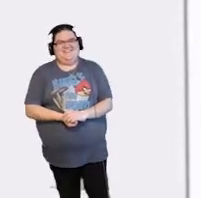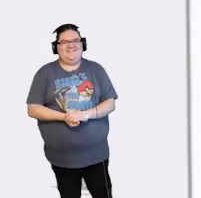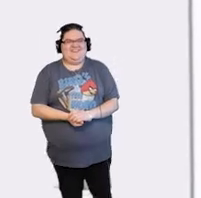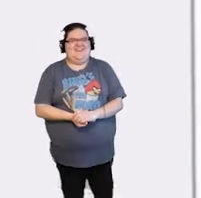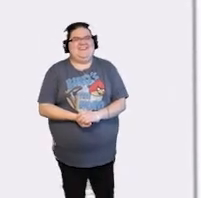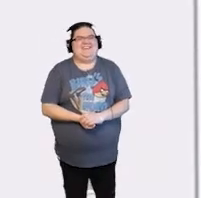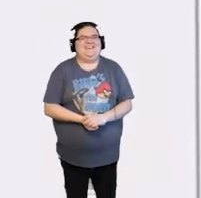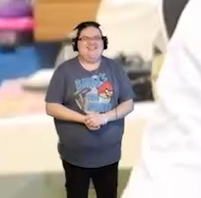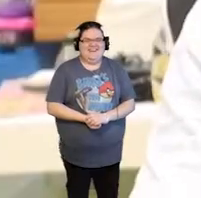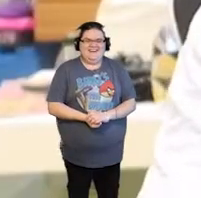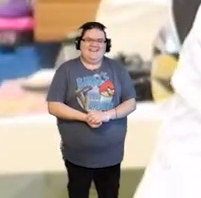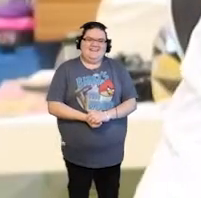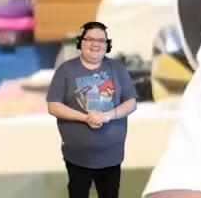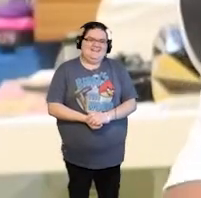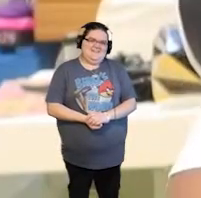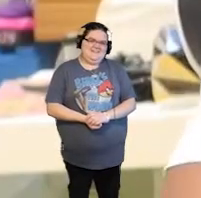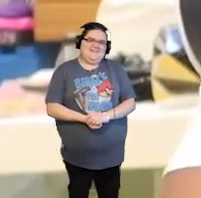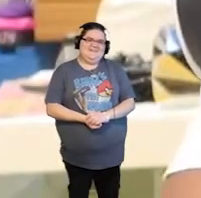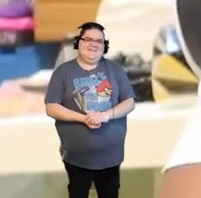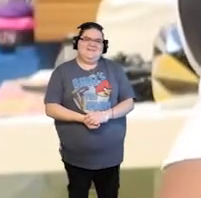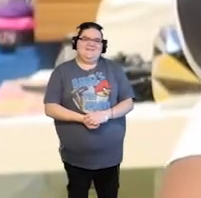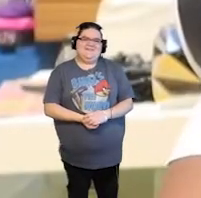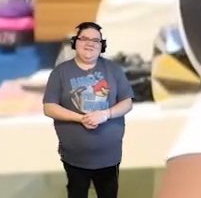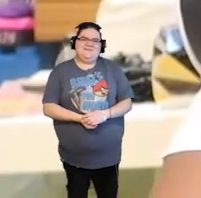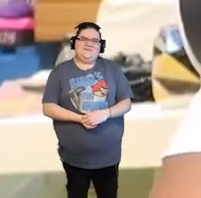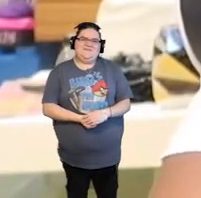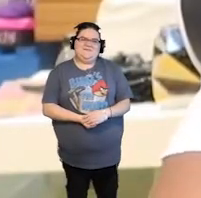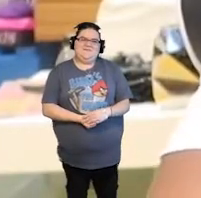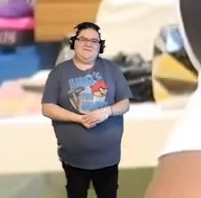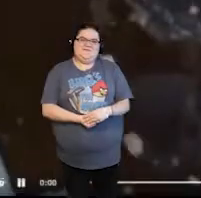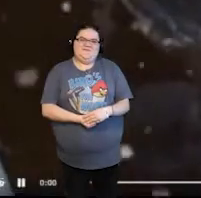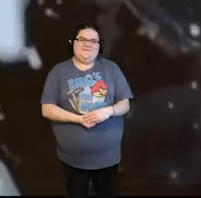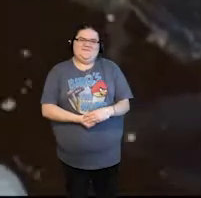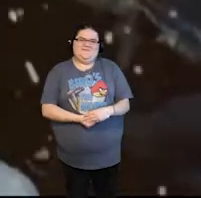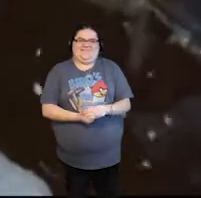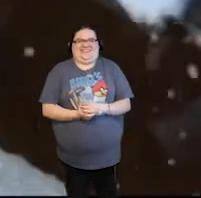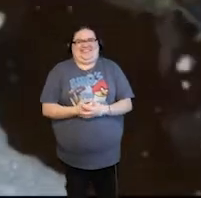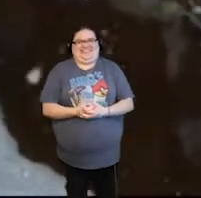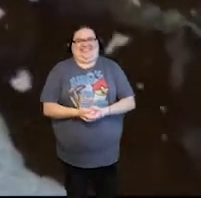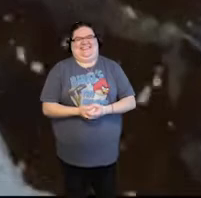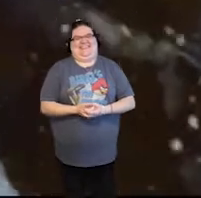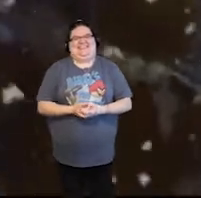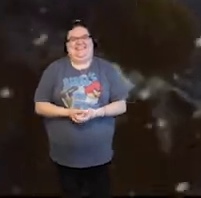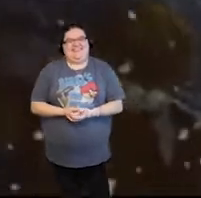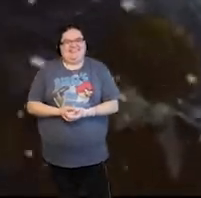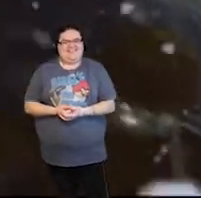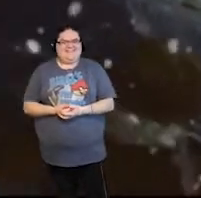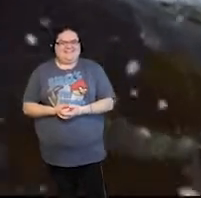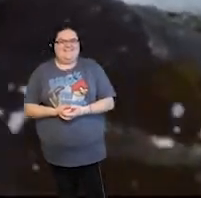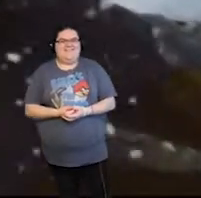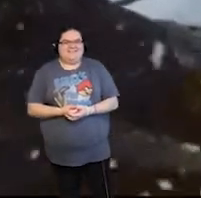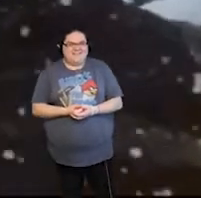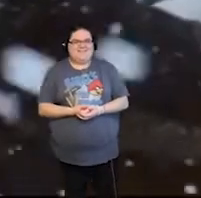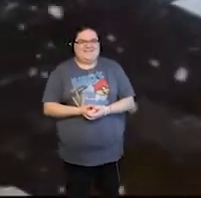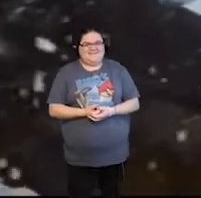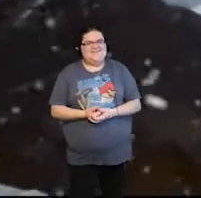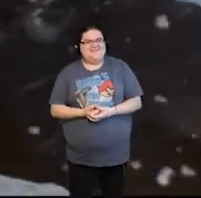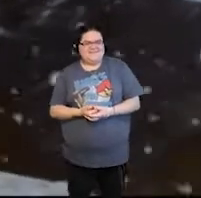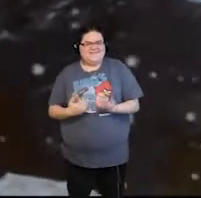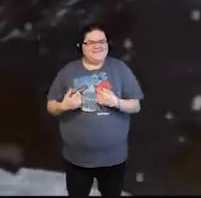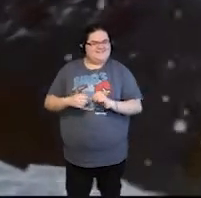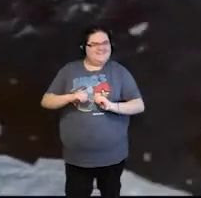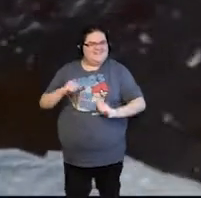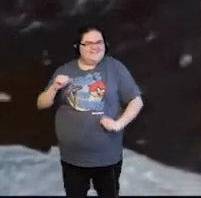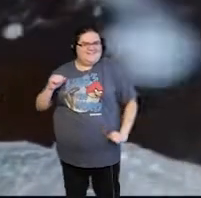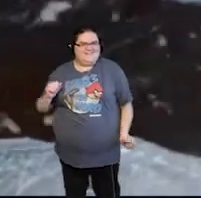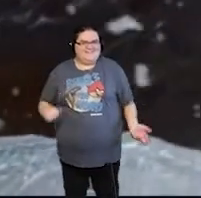This is a violation. What? I'm guessing the ground's going to explode again. You can hang around me. So many hearts if you see the IG. So many